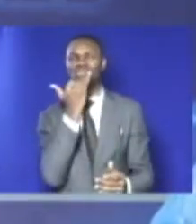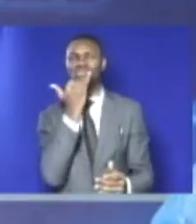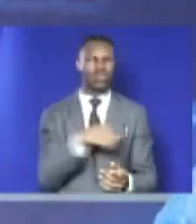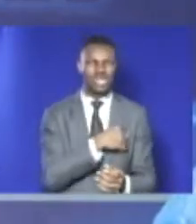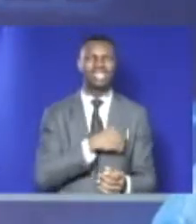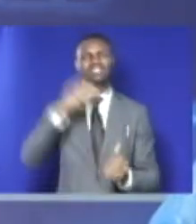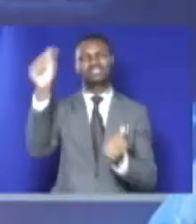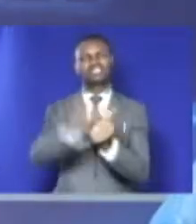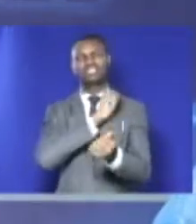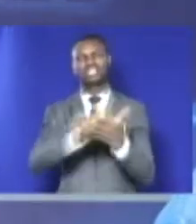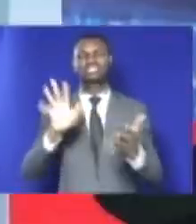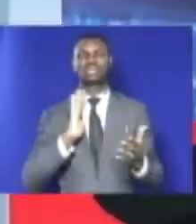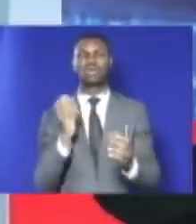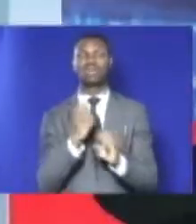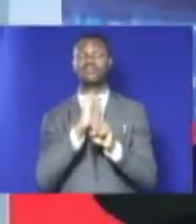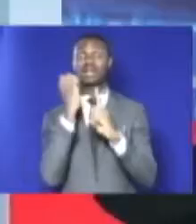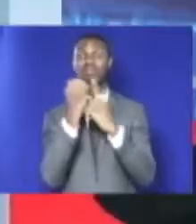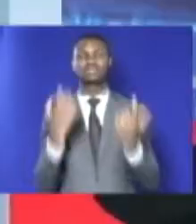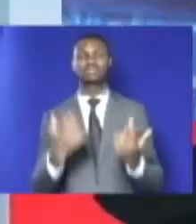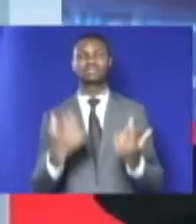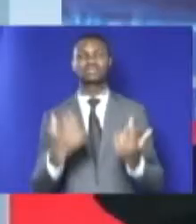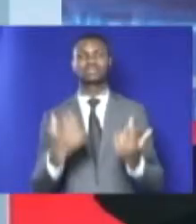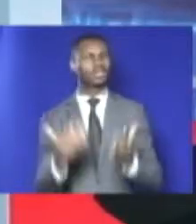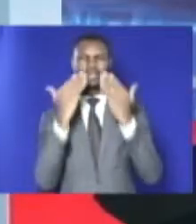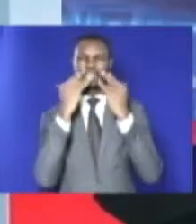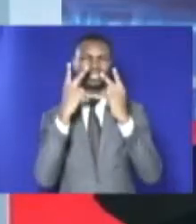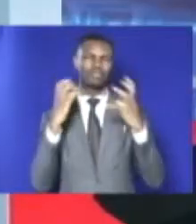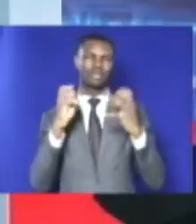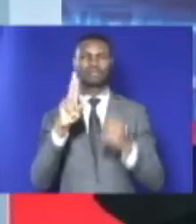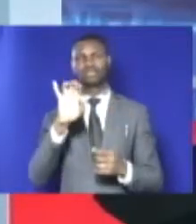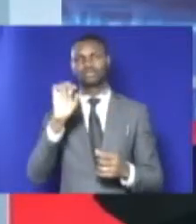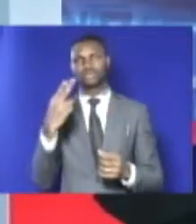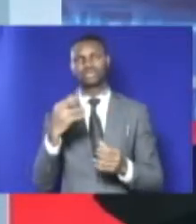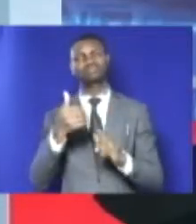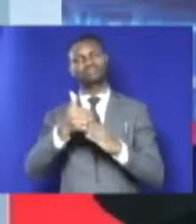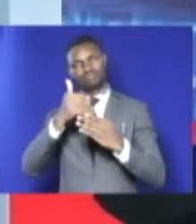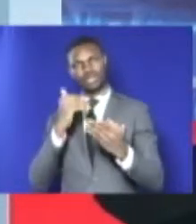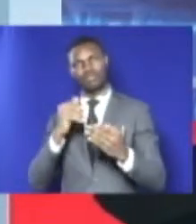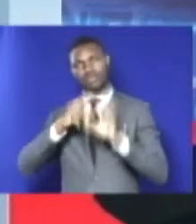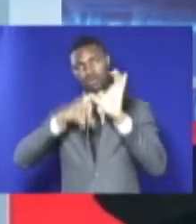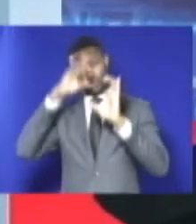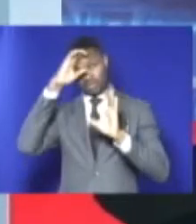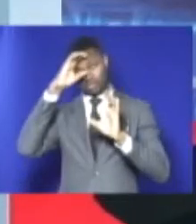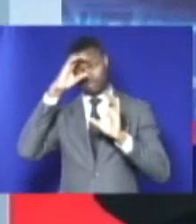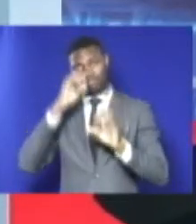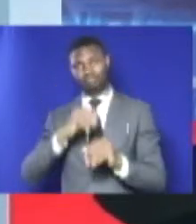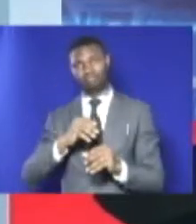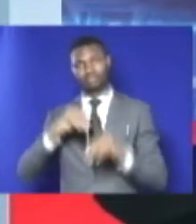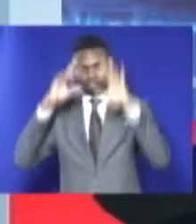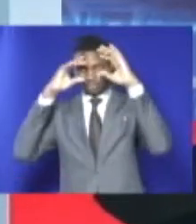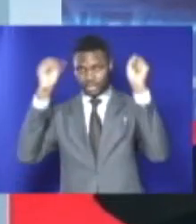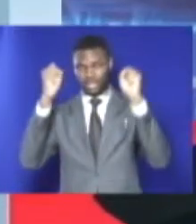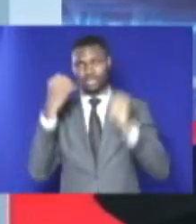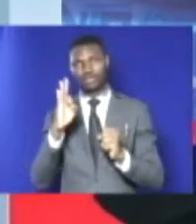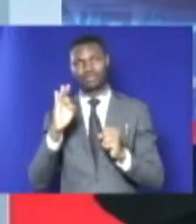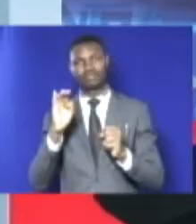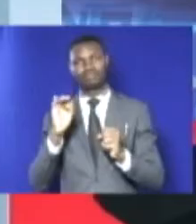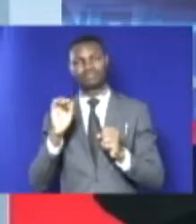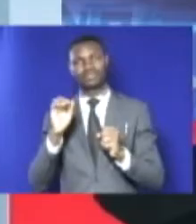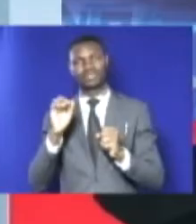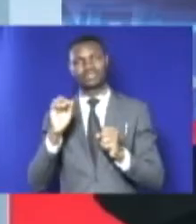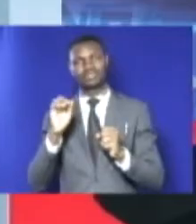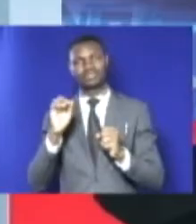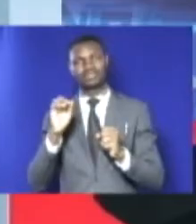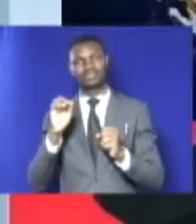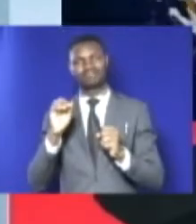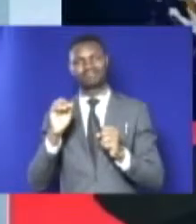destruction. All right. Thank you so much, Dr. Uche Agbanusi, former president of Nigerian Environmental Society. We thank you for sharing your thoughts with